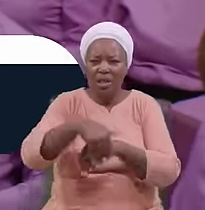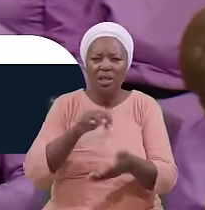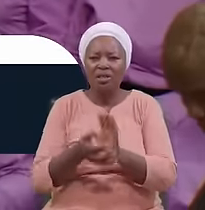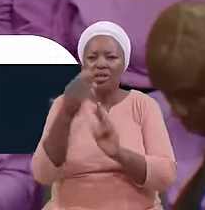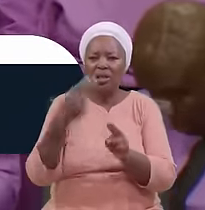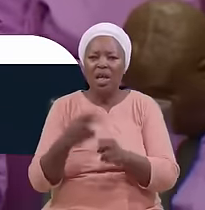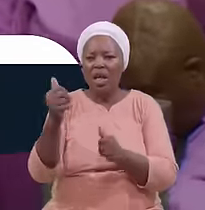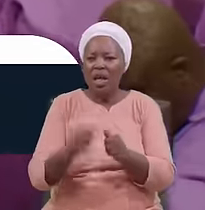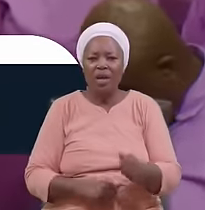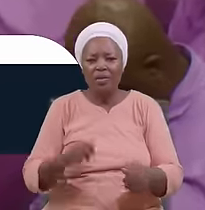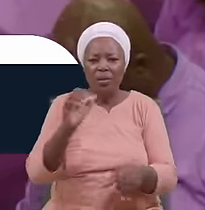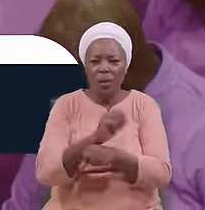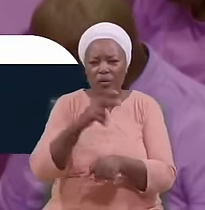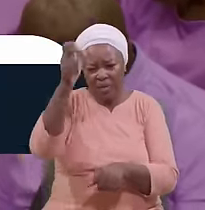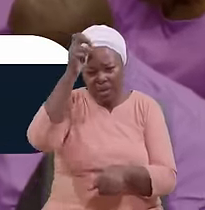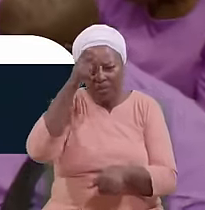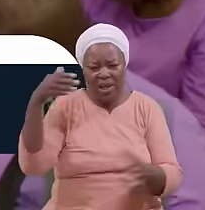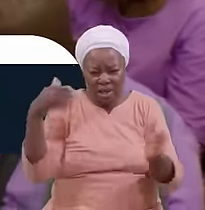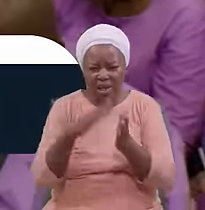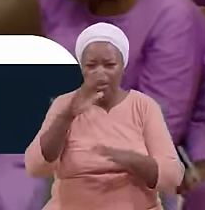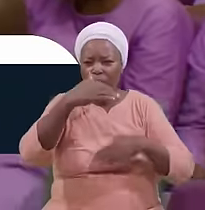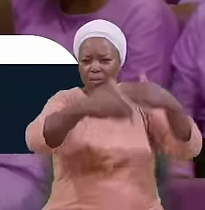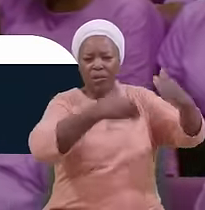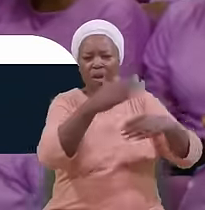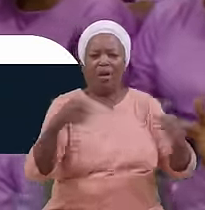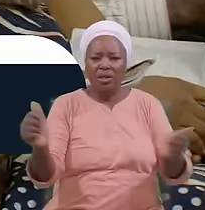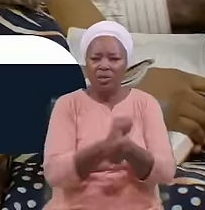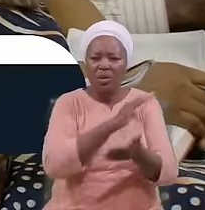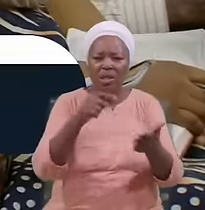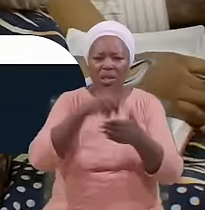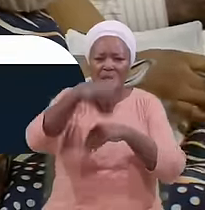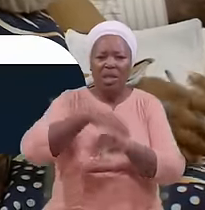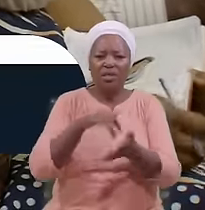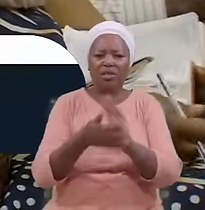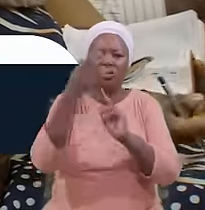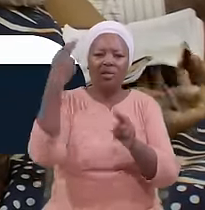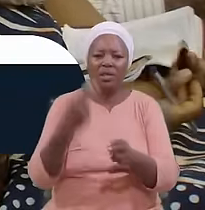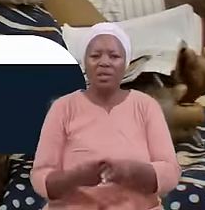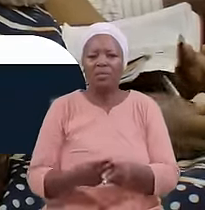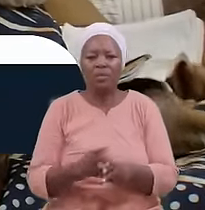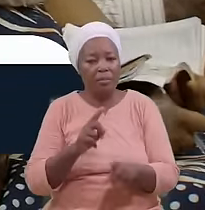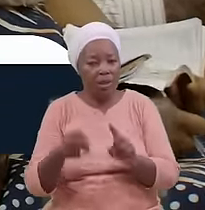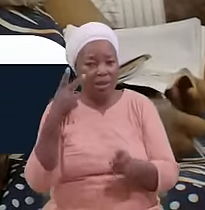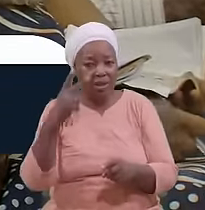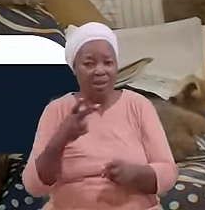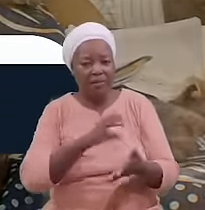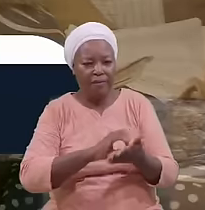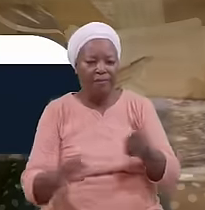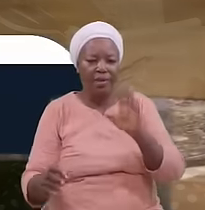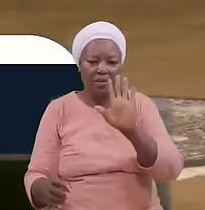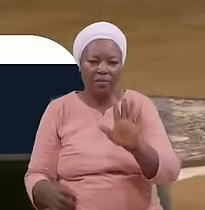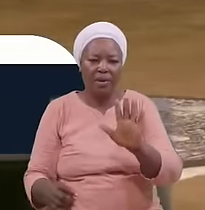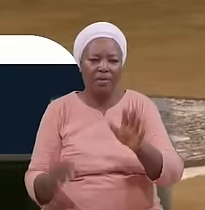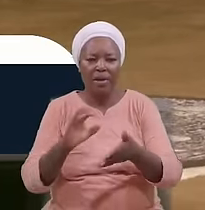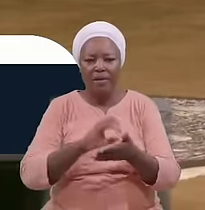against your progress, pull down today in Jesus' name. But look at verse 5.